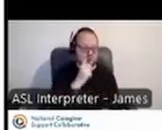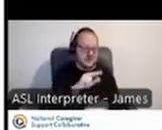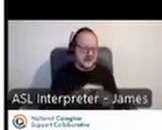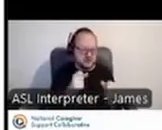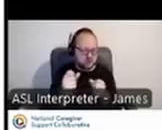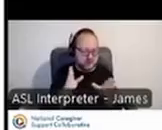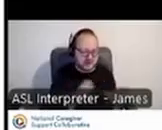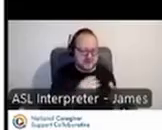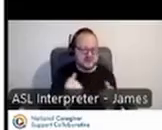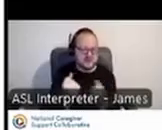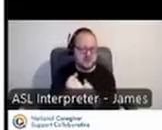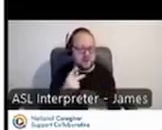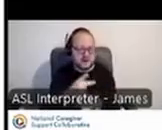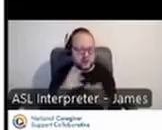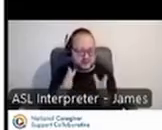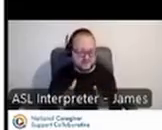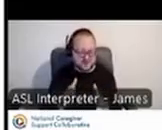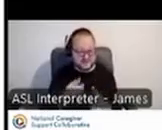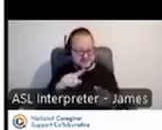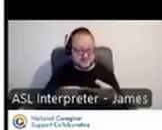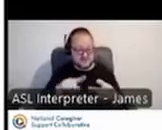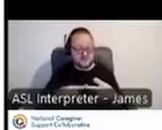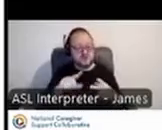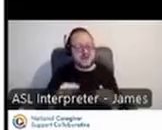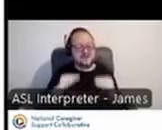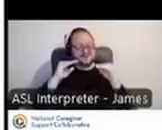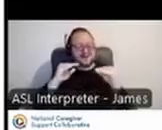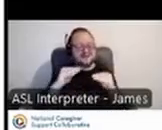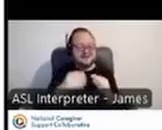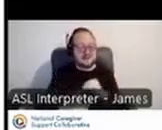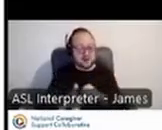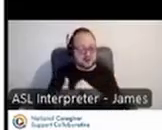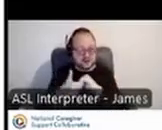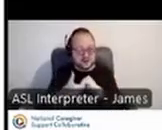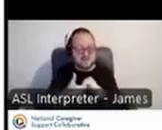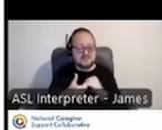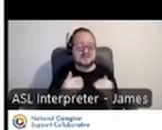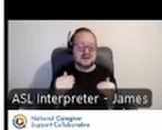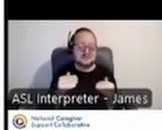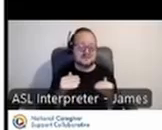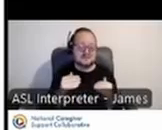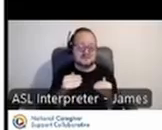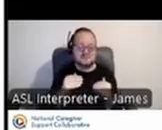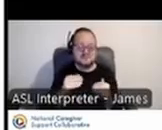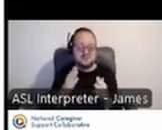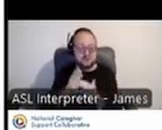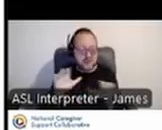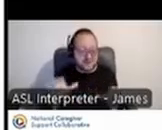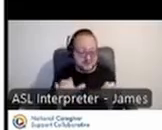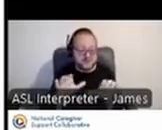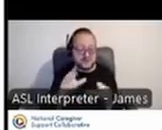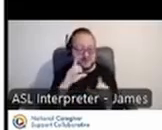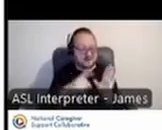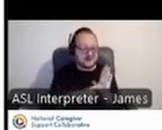which is to advance partnerships and engagement with family caregivers through efforts such as recognizing them as essential care